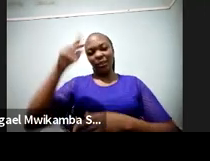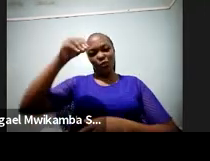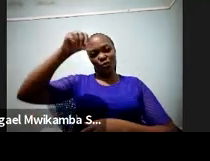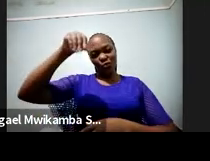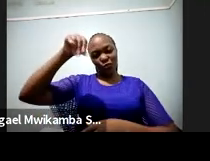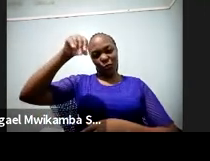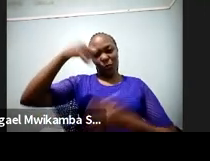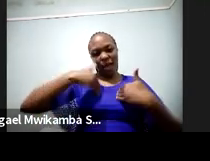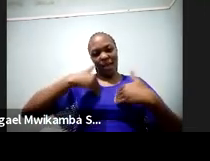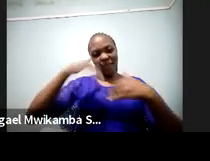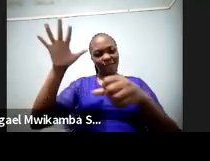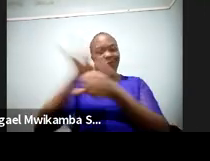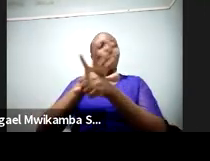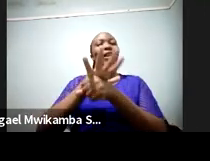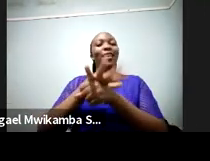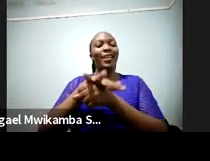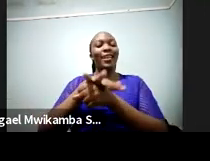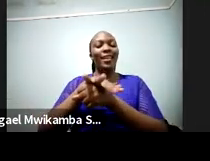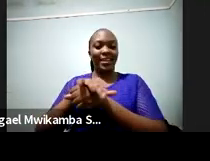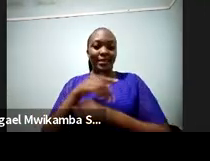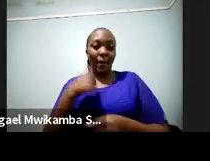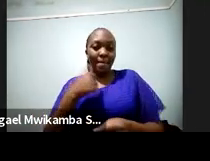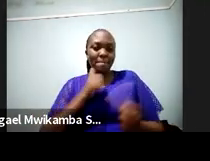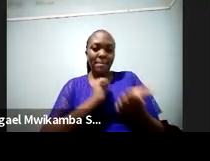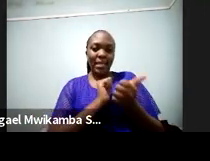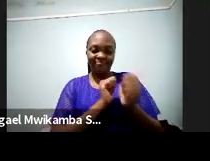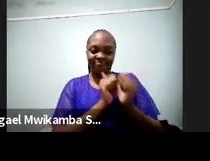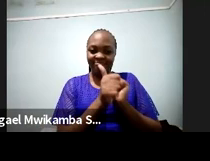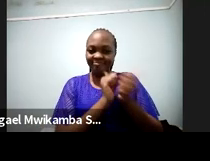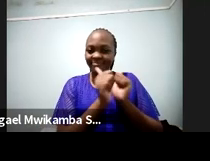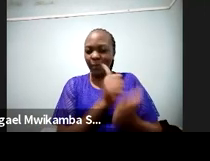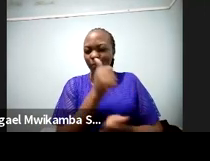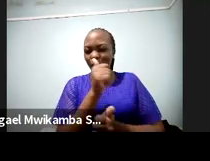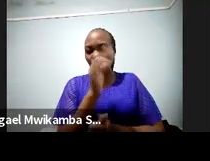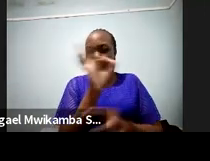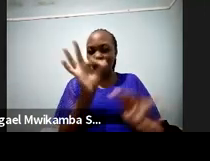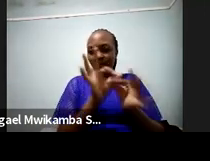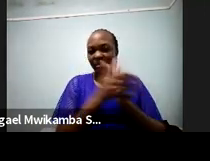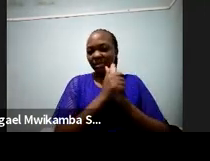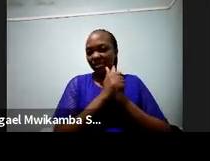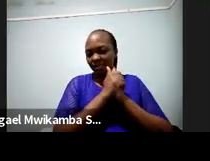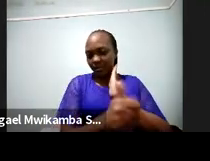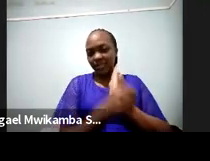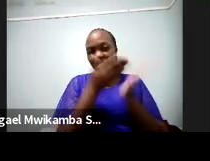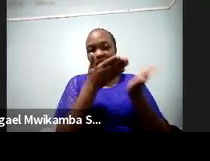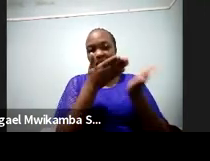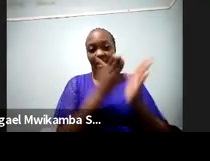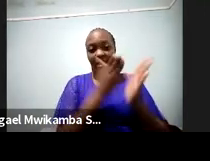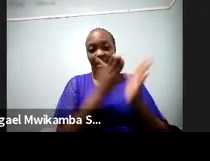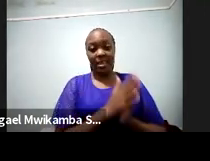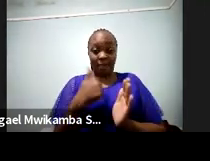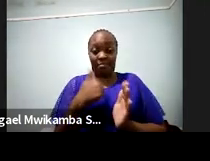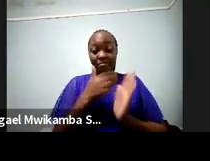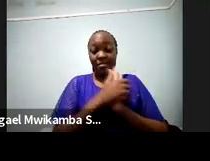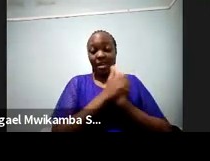competence, despite other competencies. So financial management is my core competence. This is what I've been